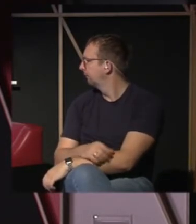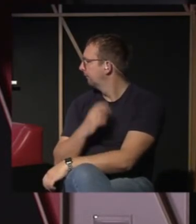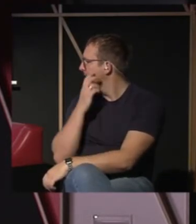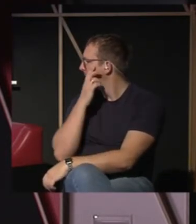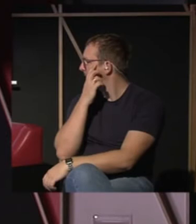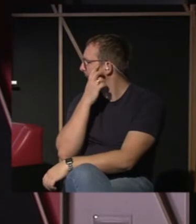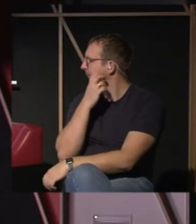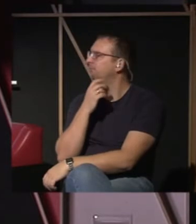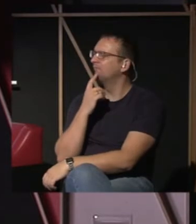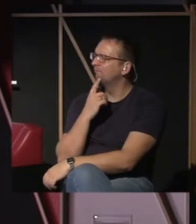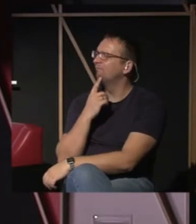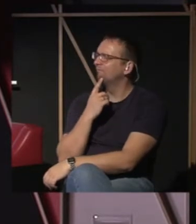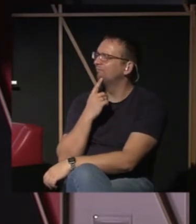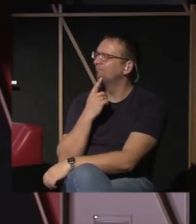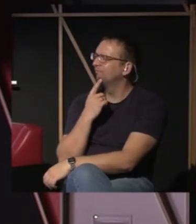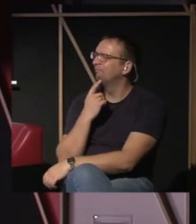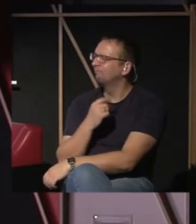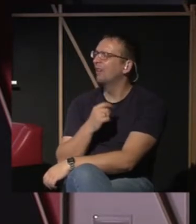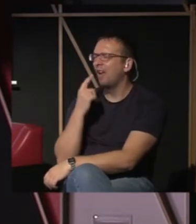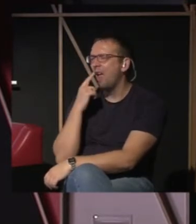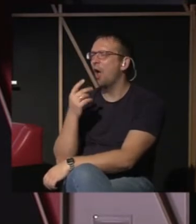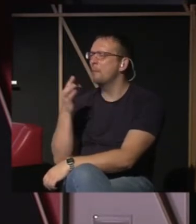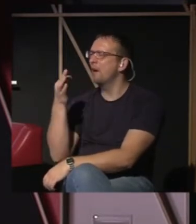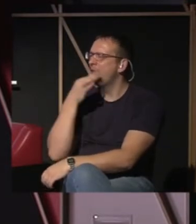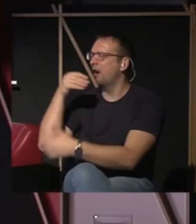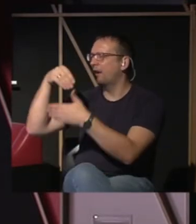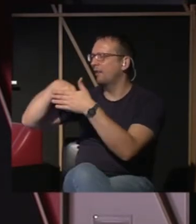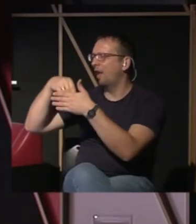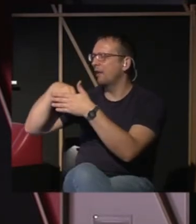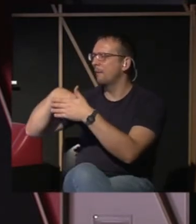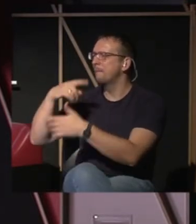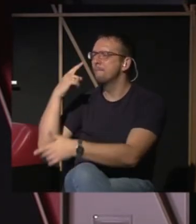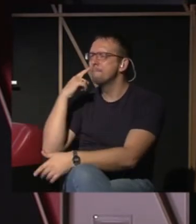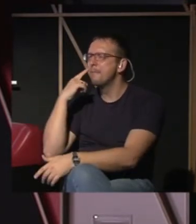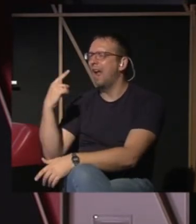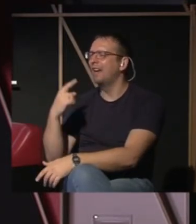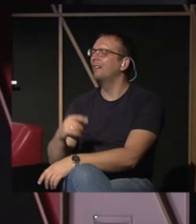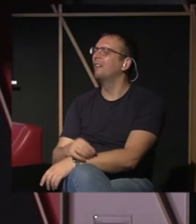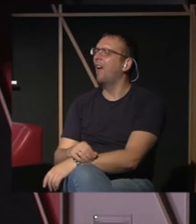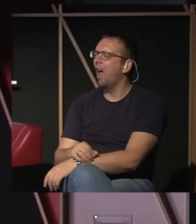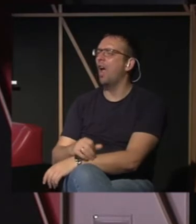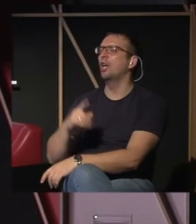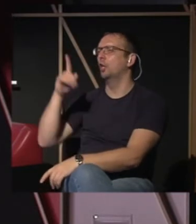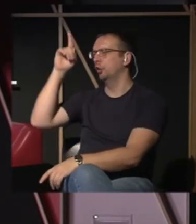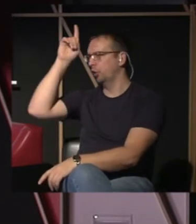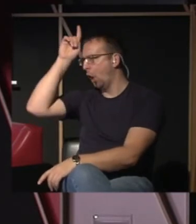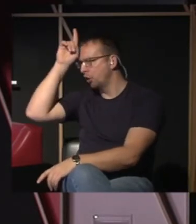So I think the question was, how did you prepare for the Germany-Mexico match in the World Cup?